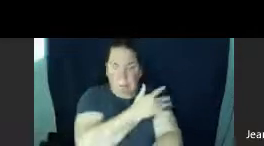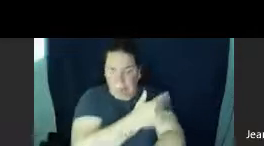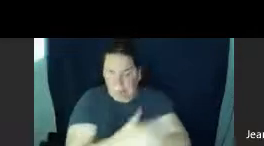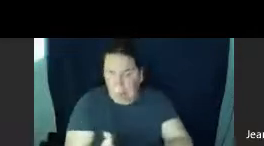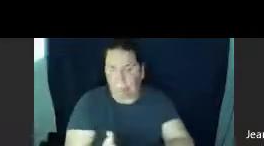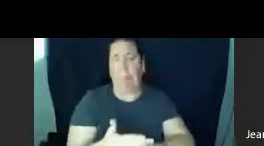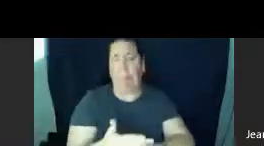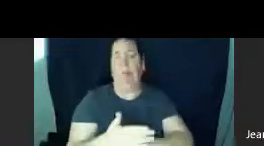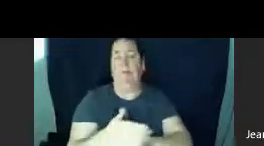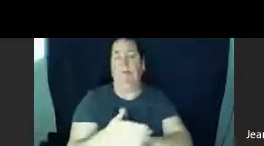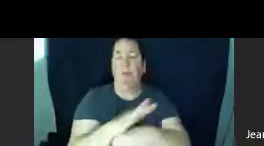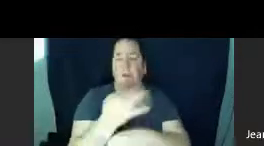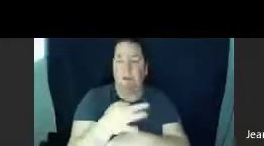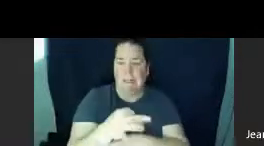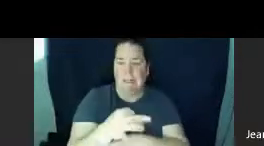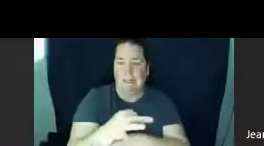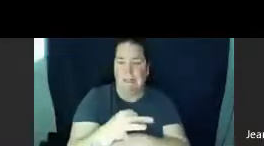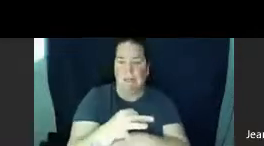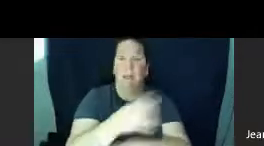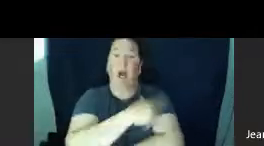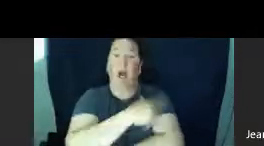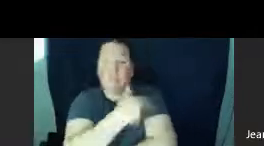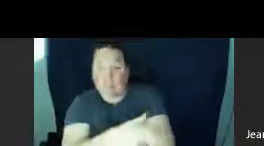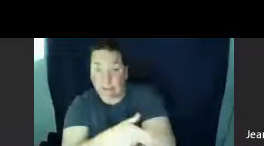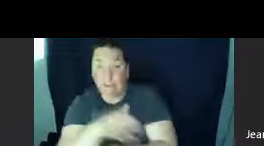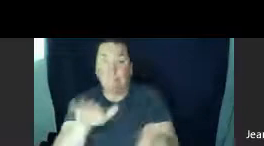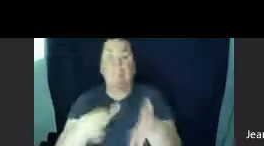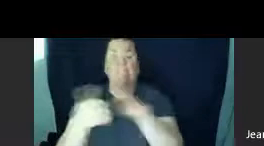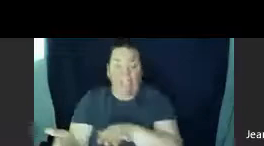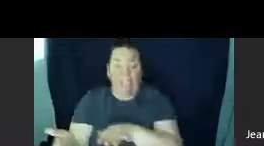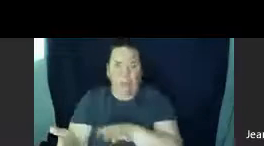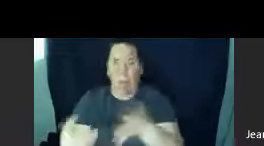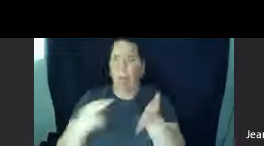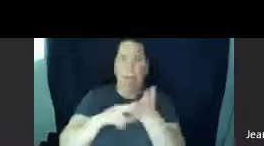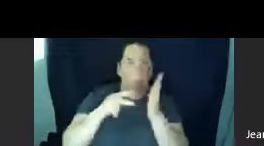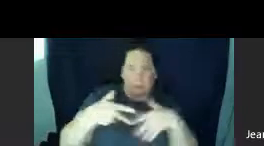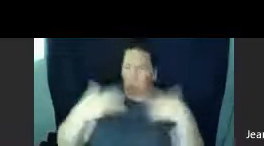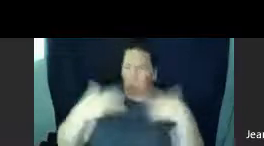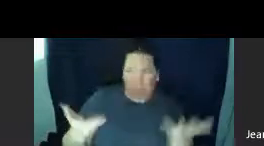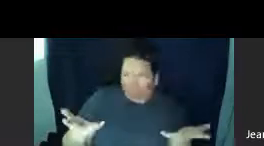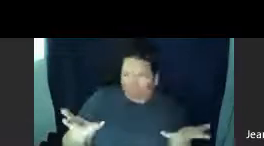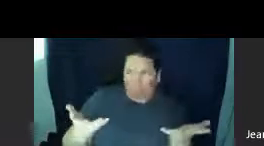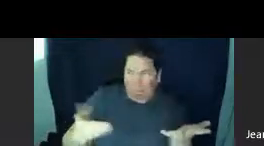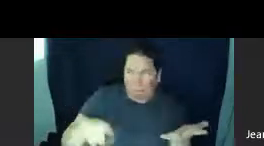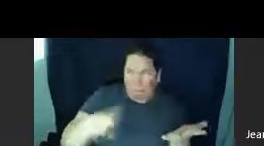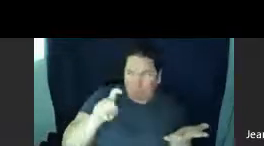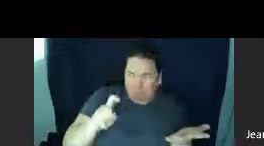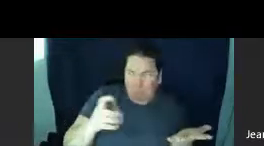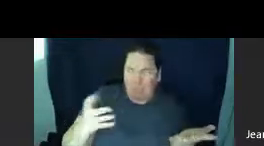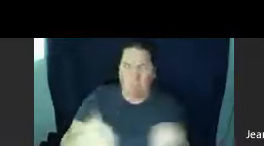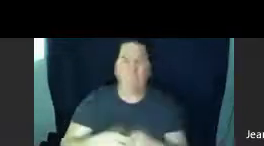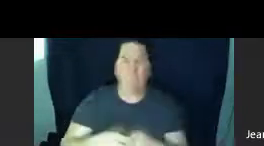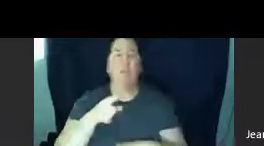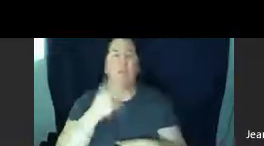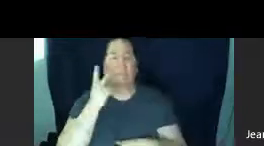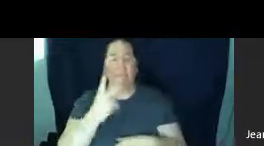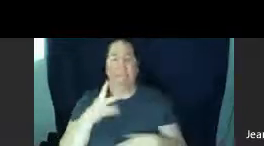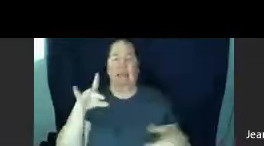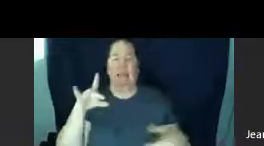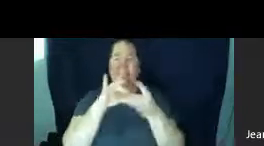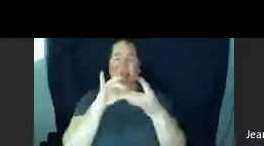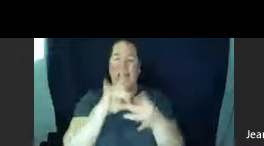including hospitalization or death. So what does that mean? Basically, you will see a link in all of